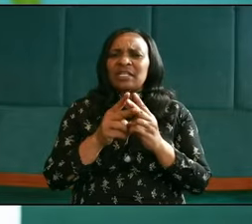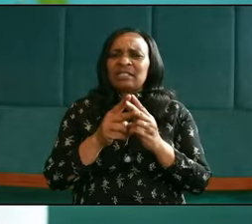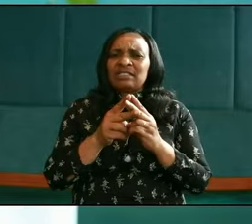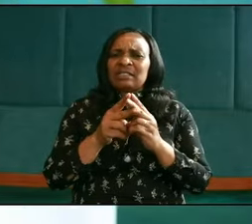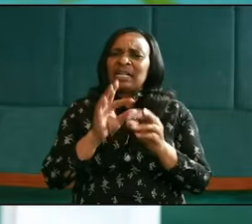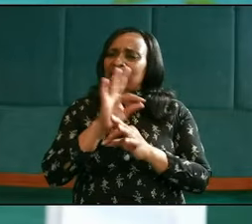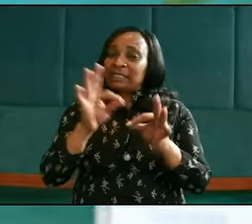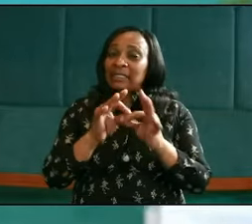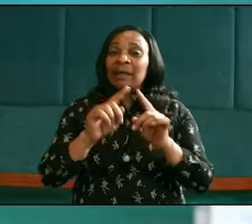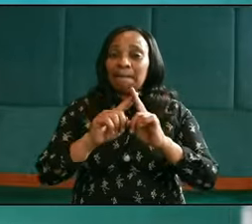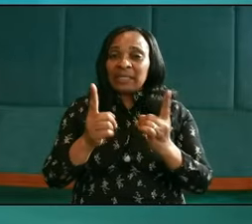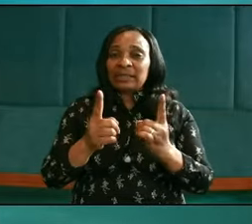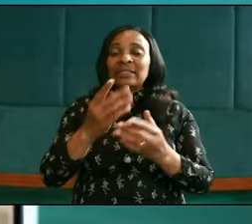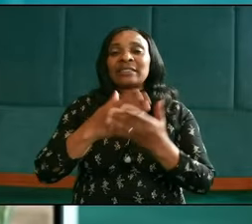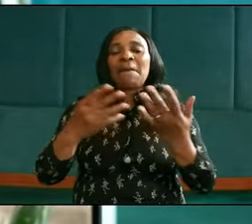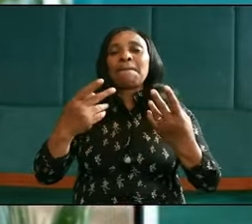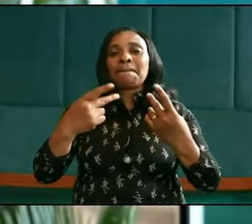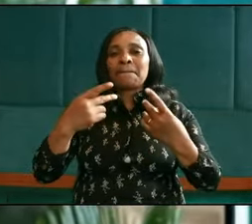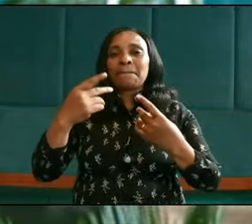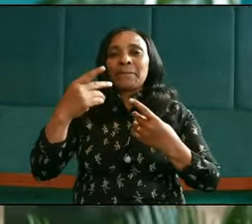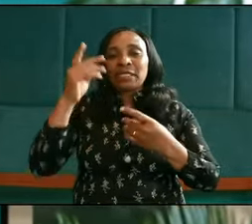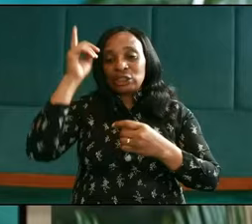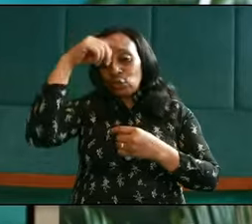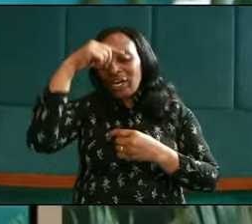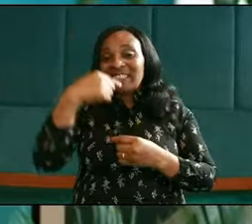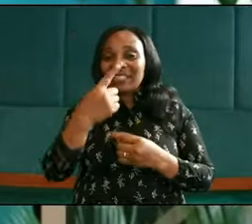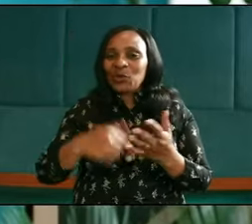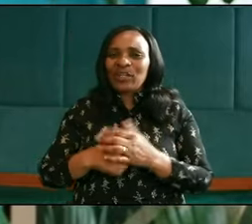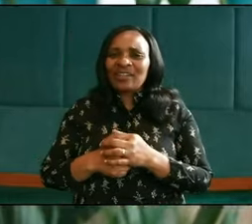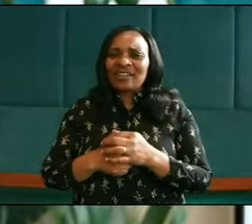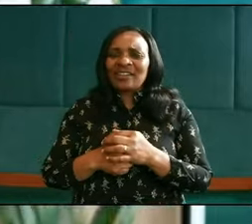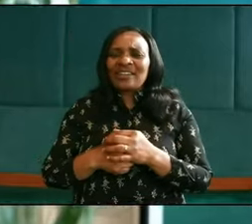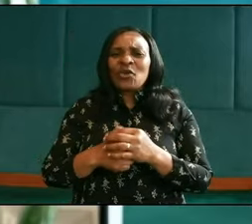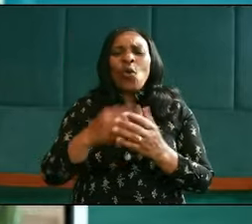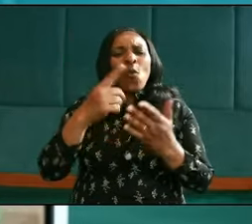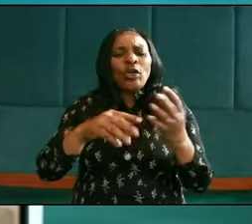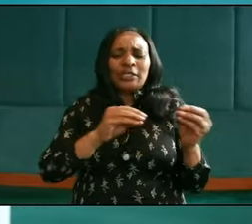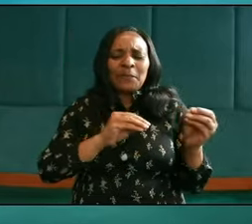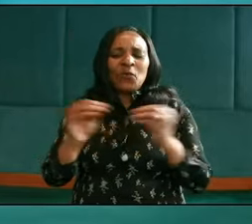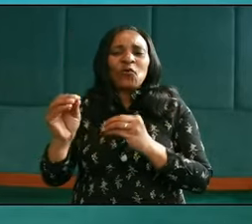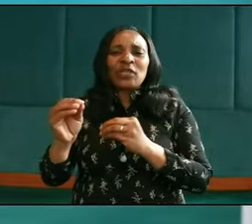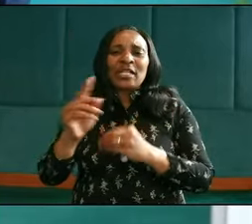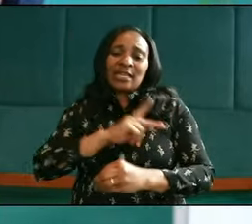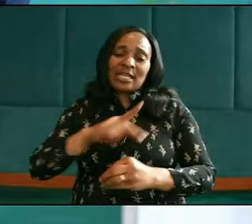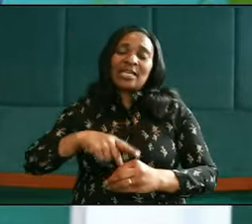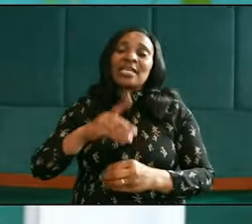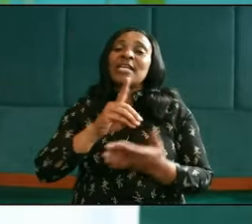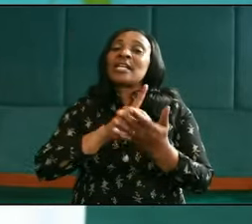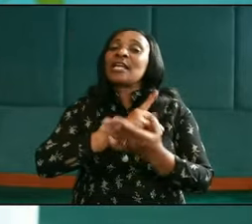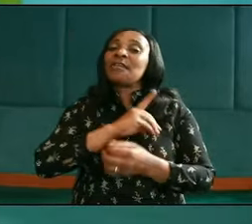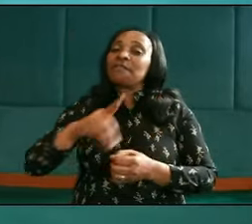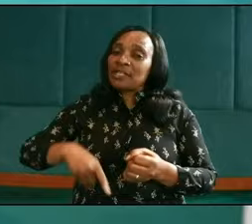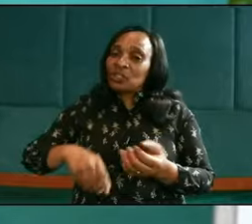definite, but some scholars do think that what moved David to write